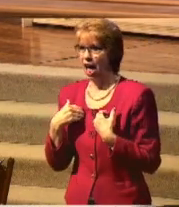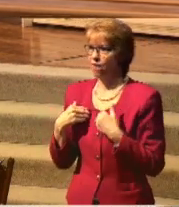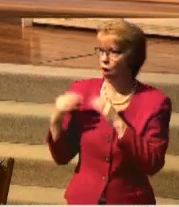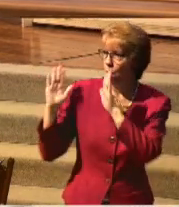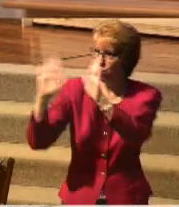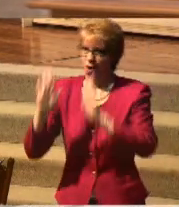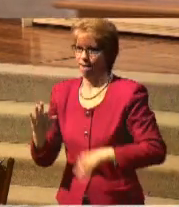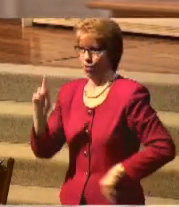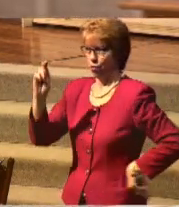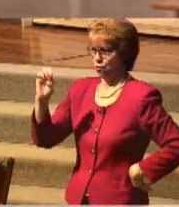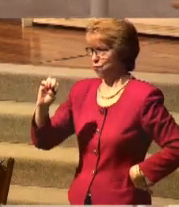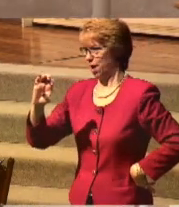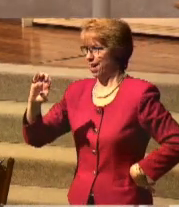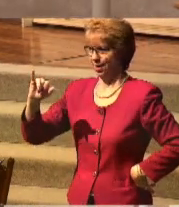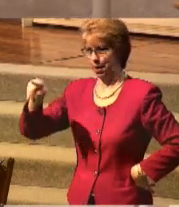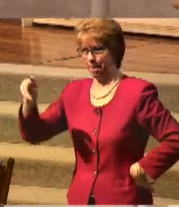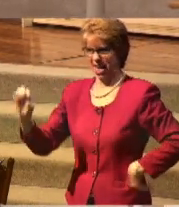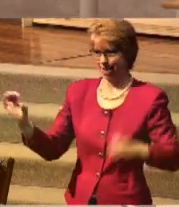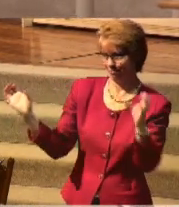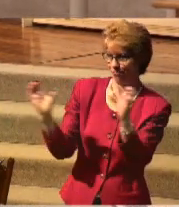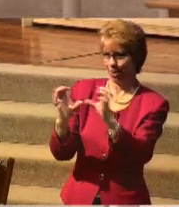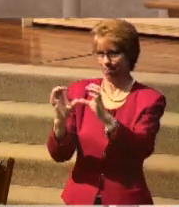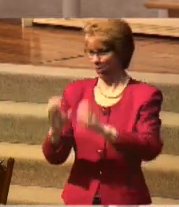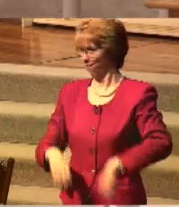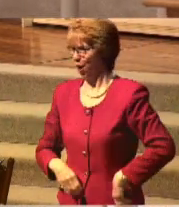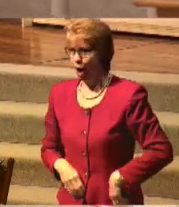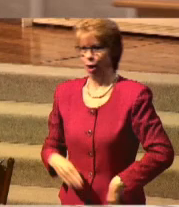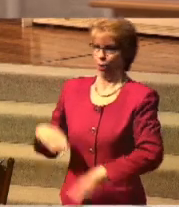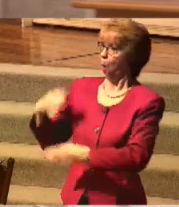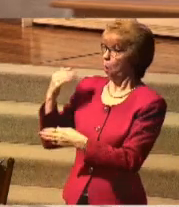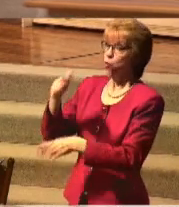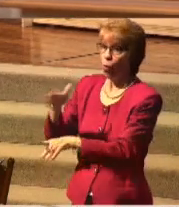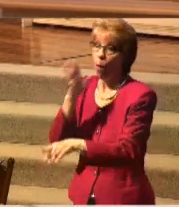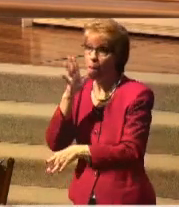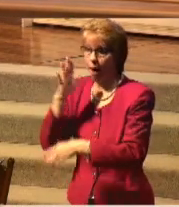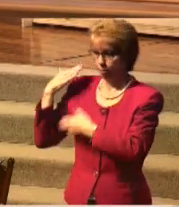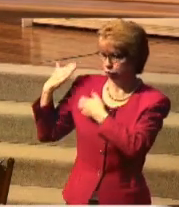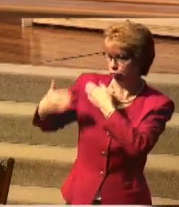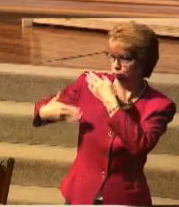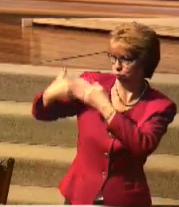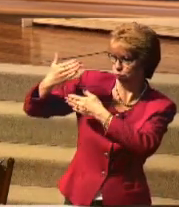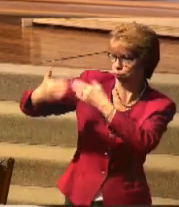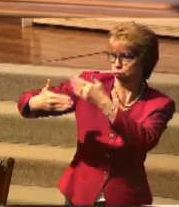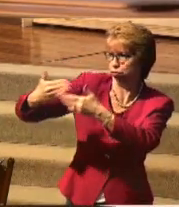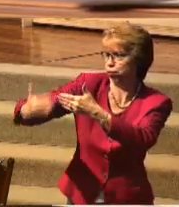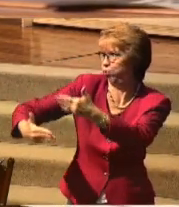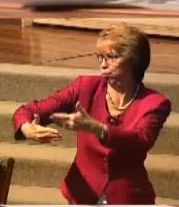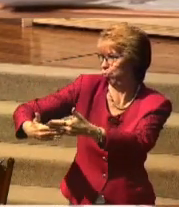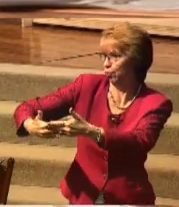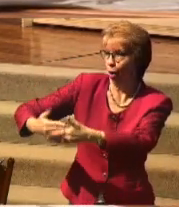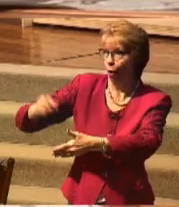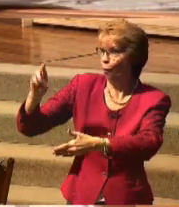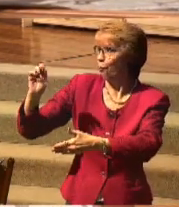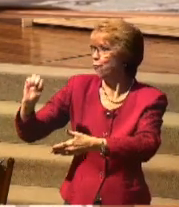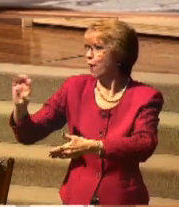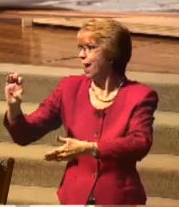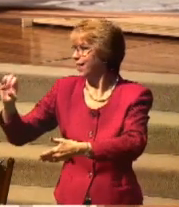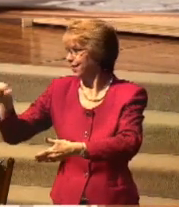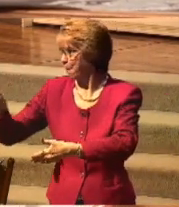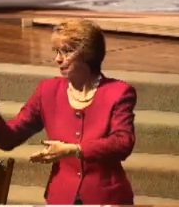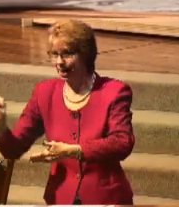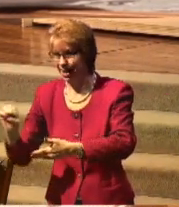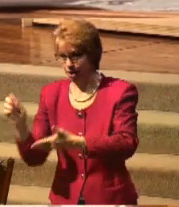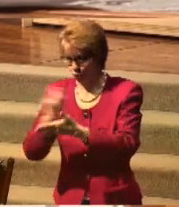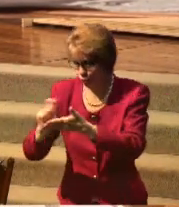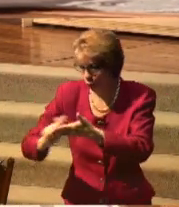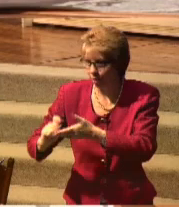recipe. I mean, one of those that was passed down from your mom and from her mom and before they even wrote down recipes.